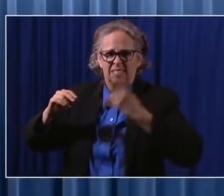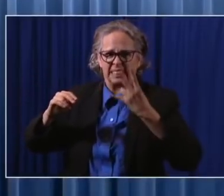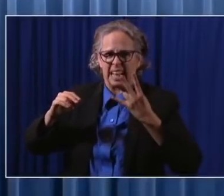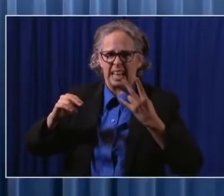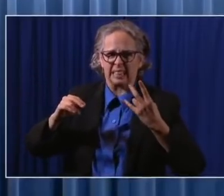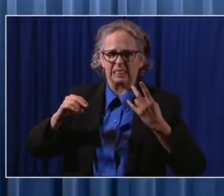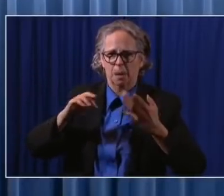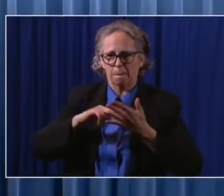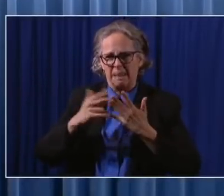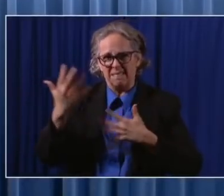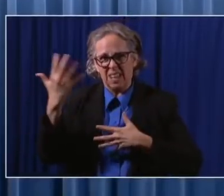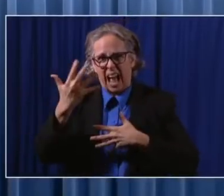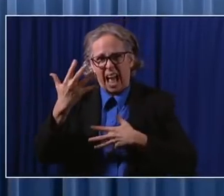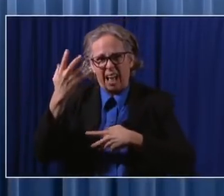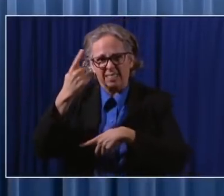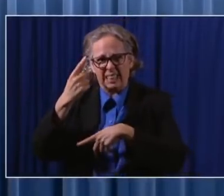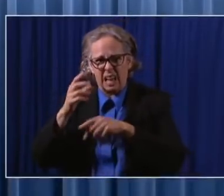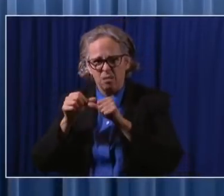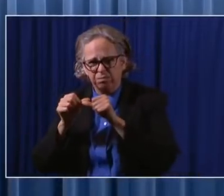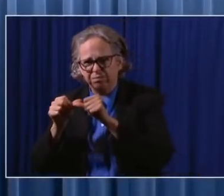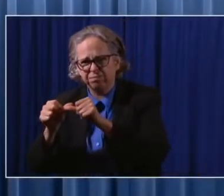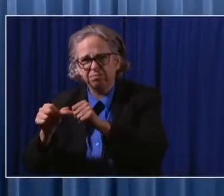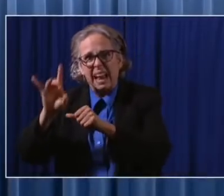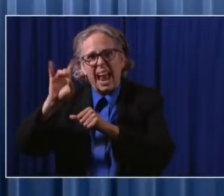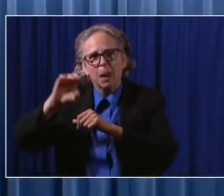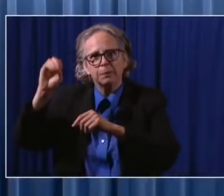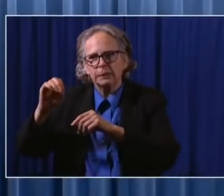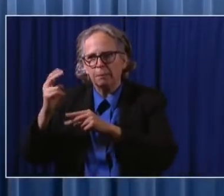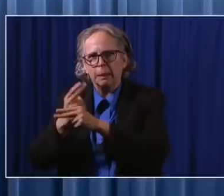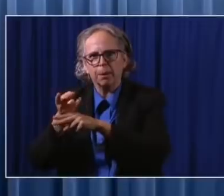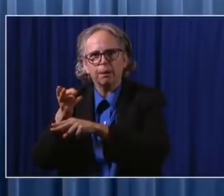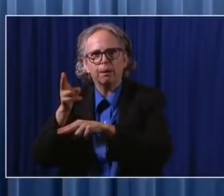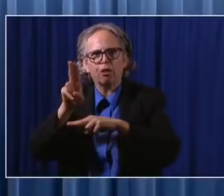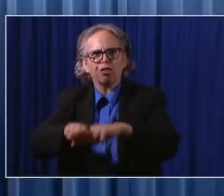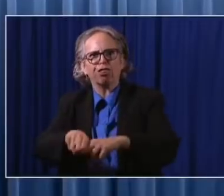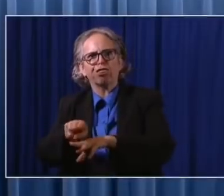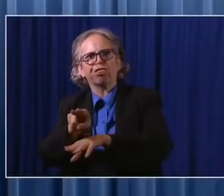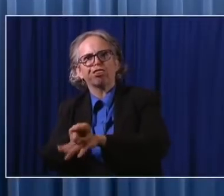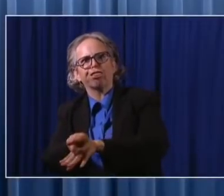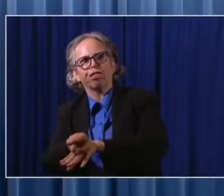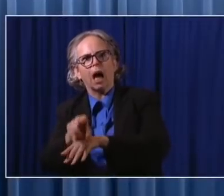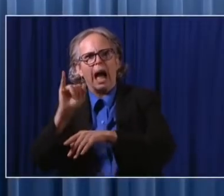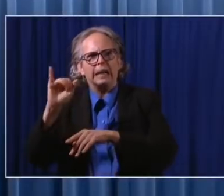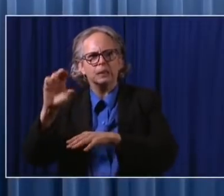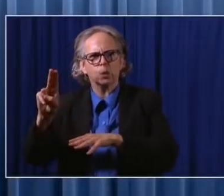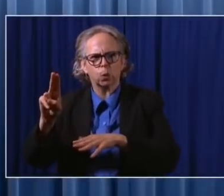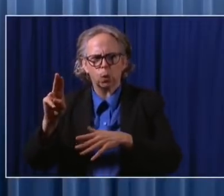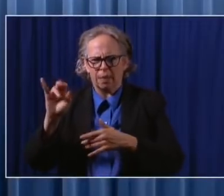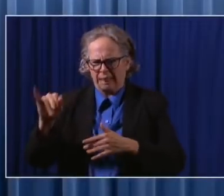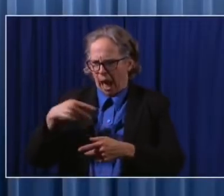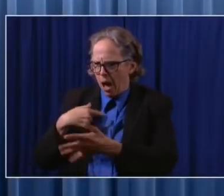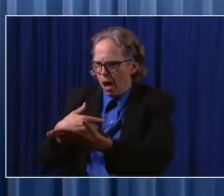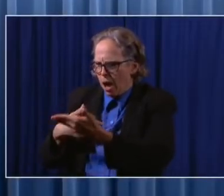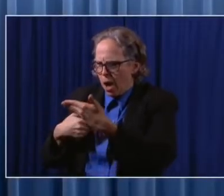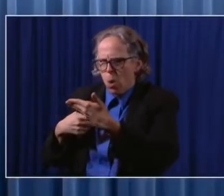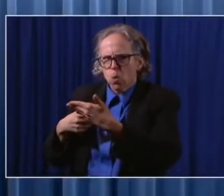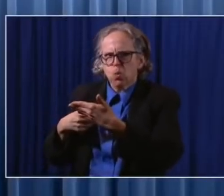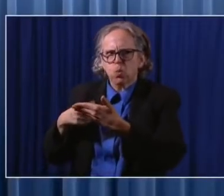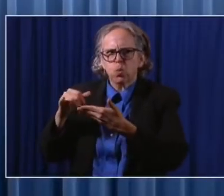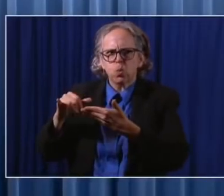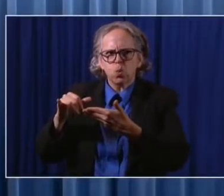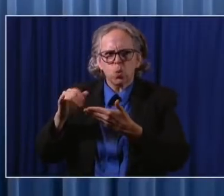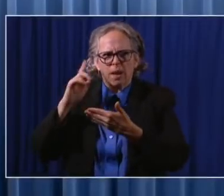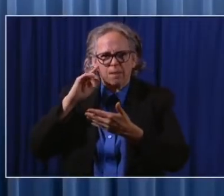for that is used by the region as well. So you'll see that indicator used